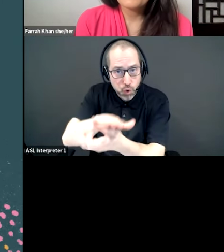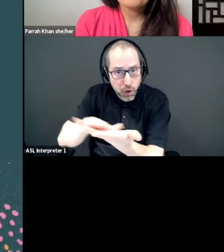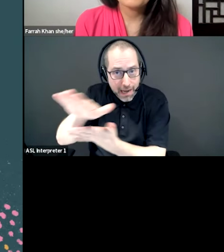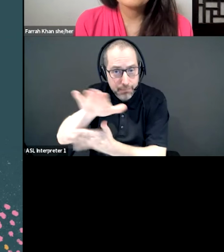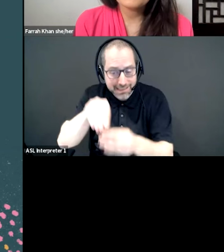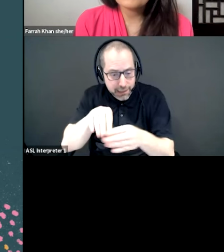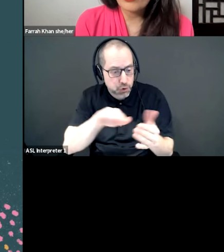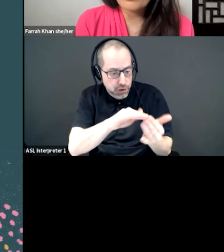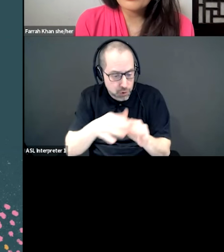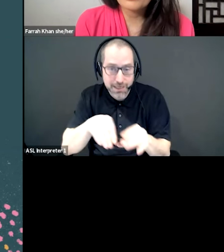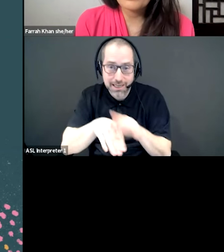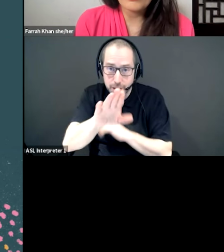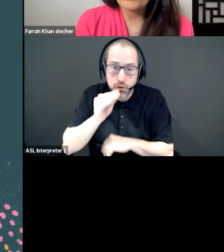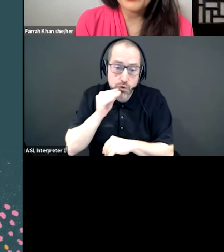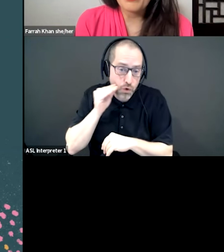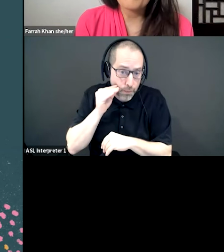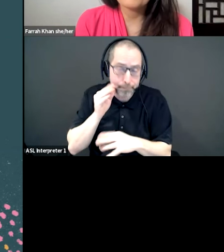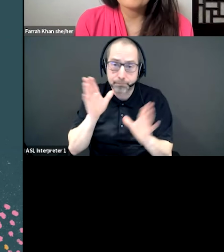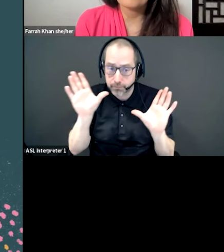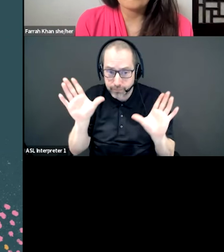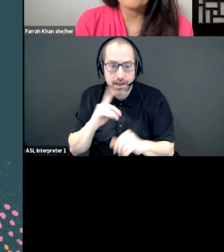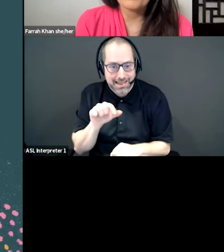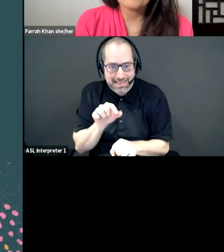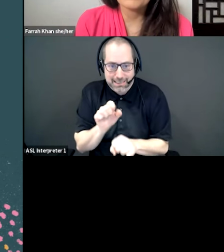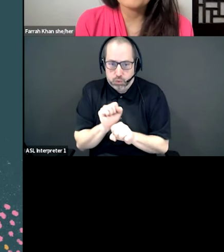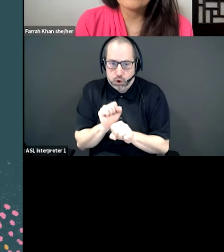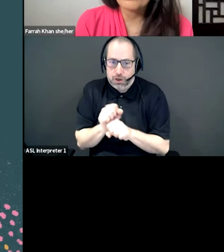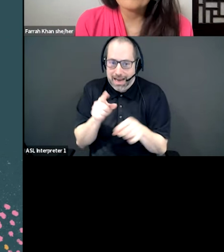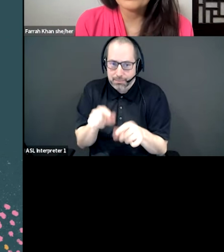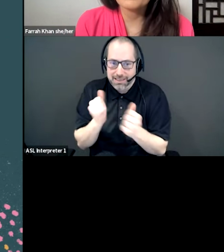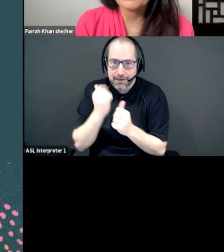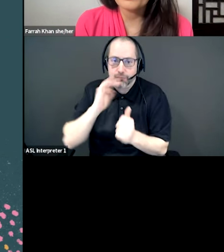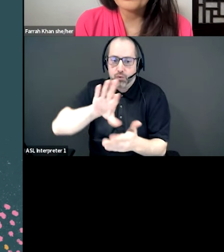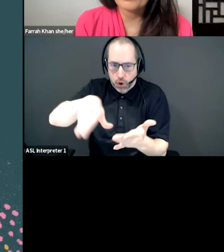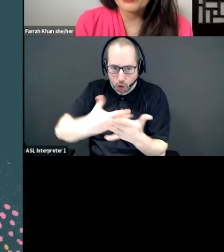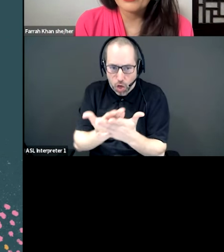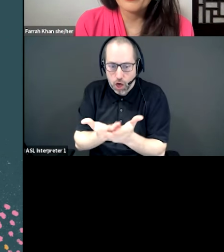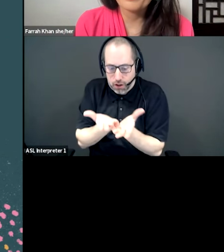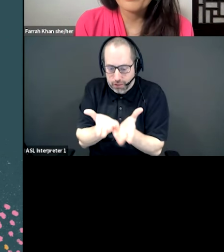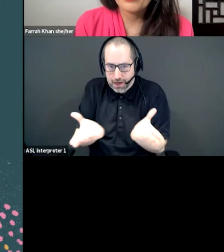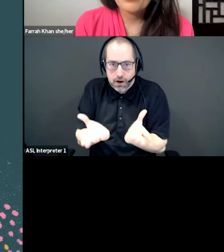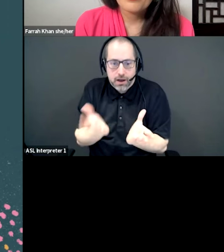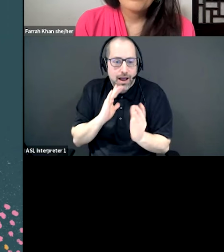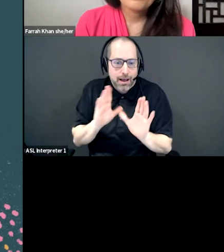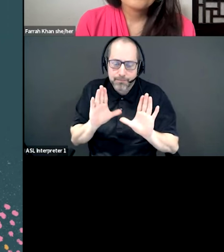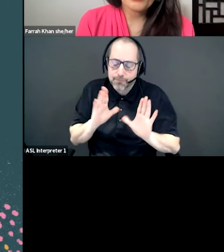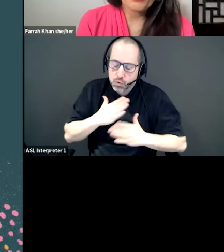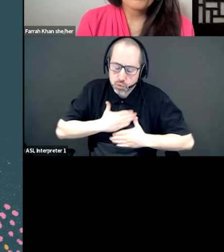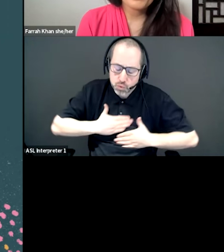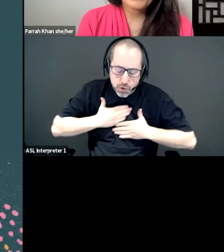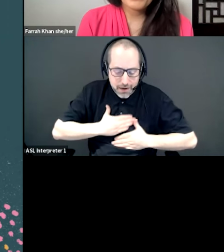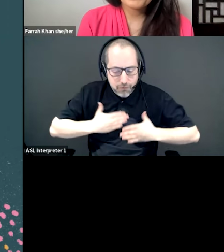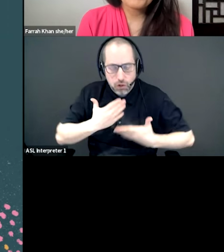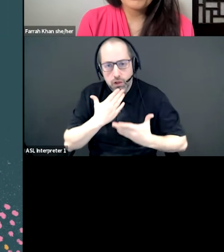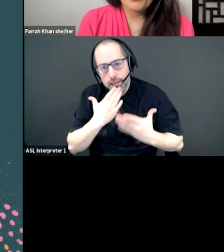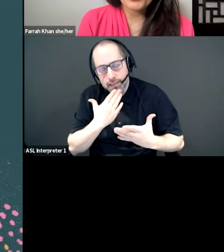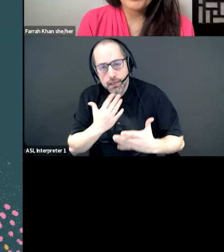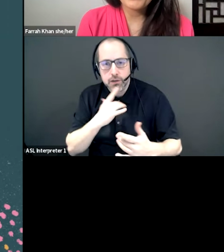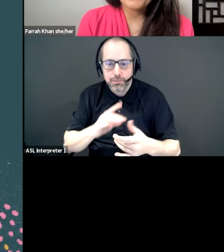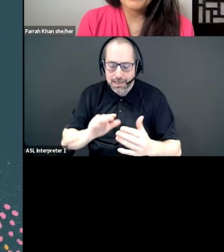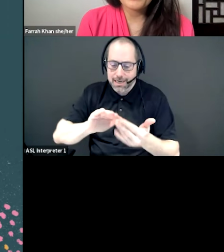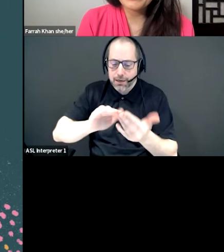homes, because this work can only happen if we're all there. And I'm so grateful to be in community with you. So we're going to get into